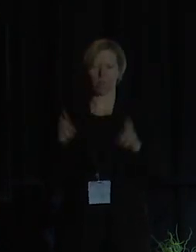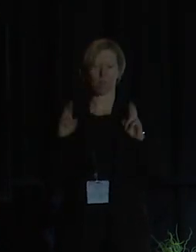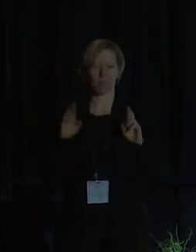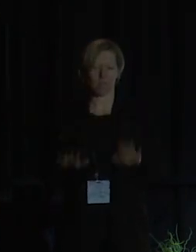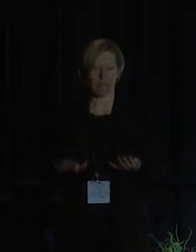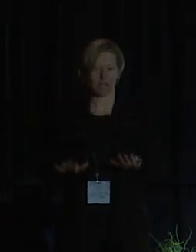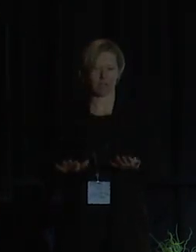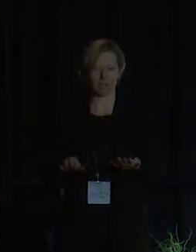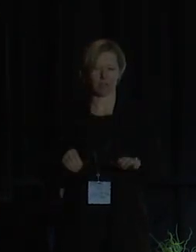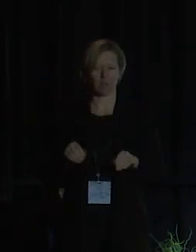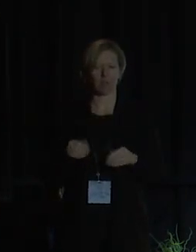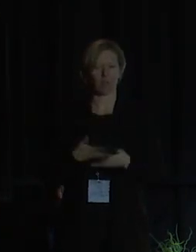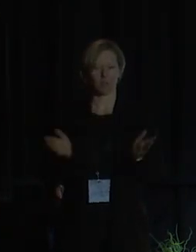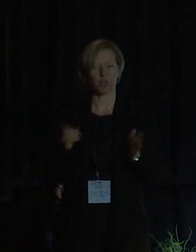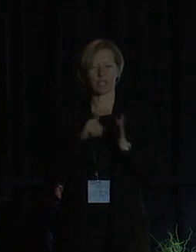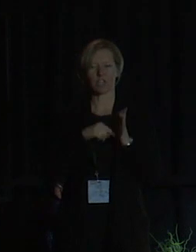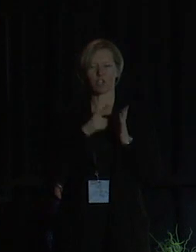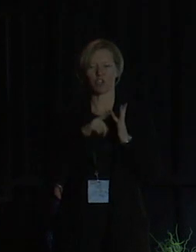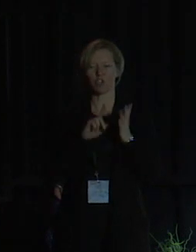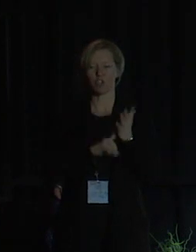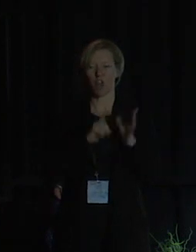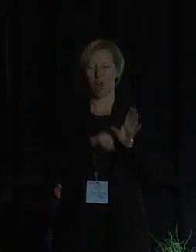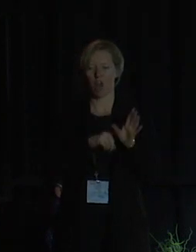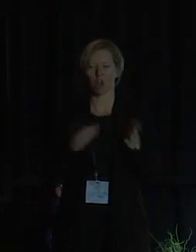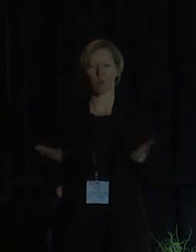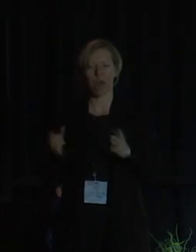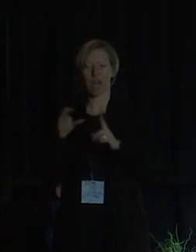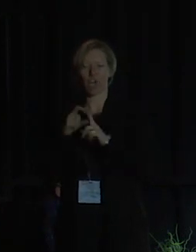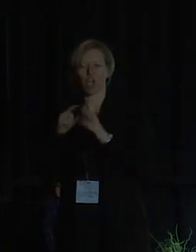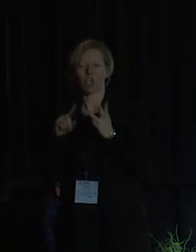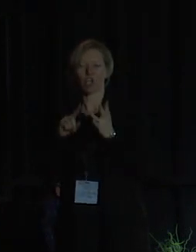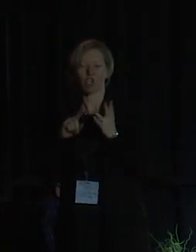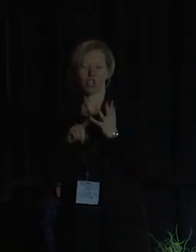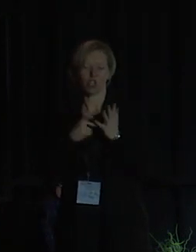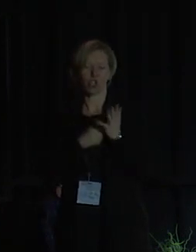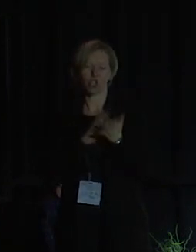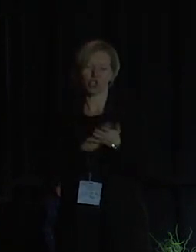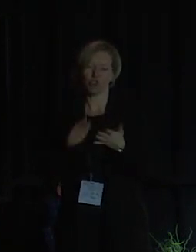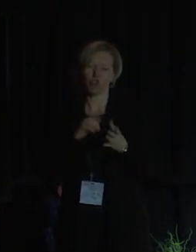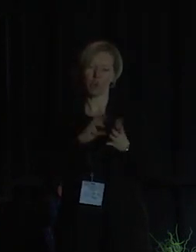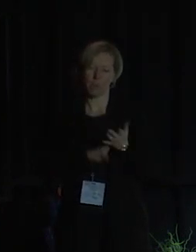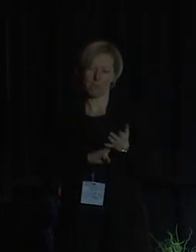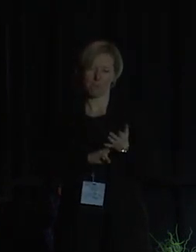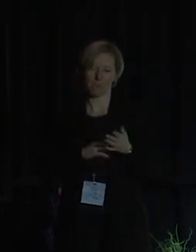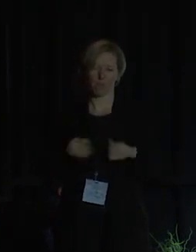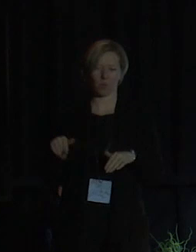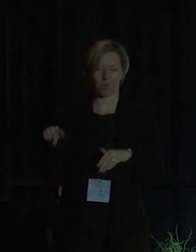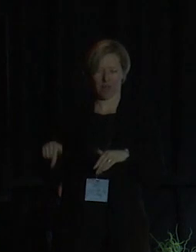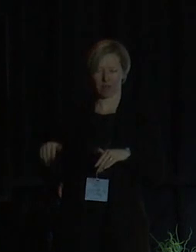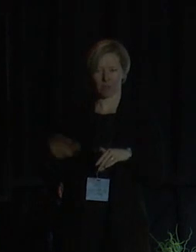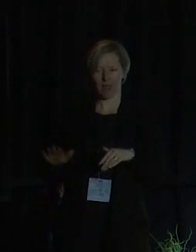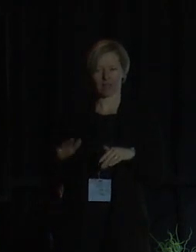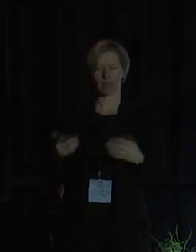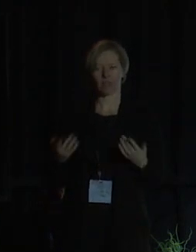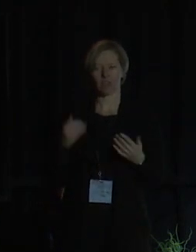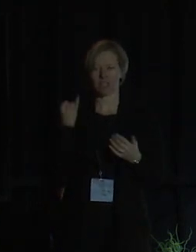was shown in July in Durham, and we worked really closely with Durham Brass Festival to find a location that could accommodate up to 600